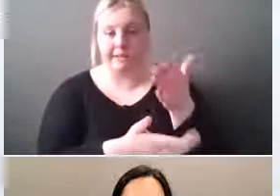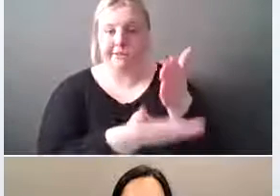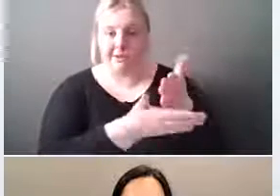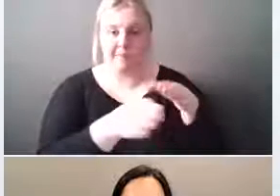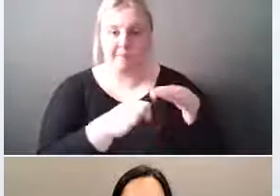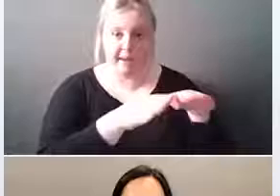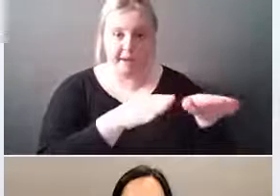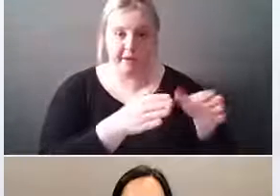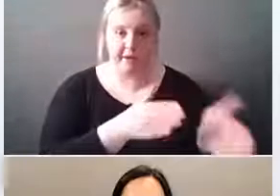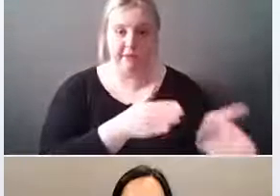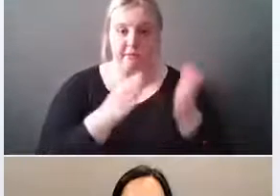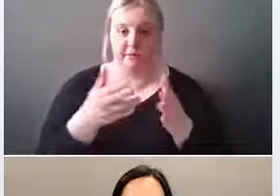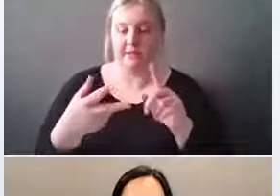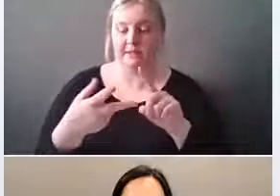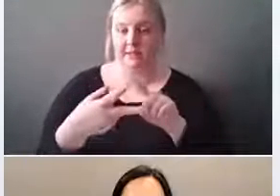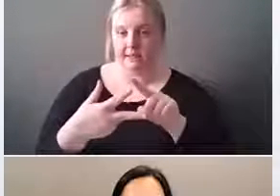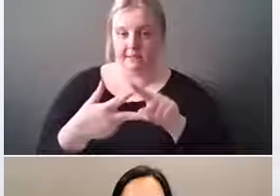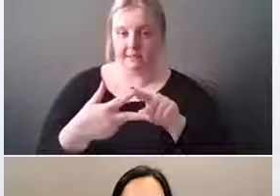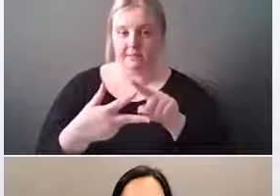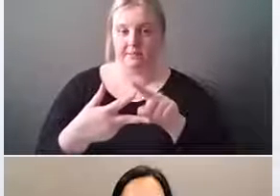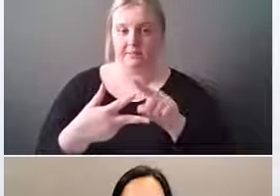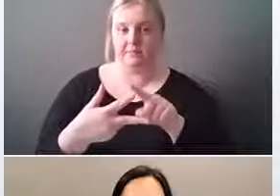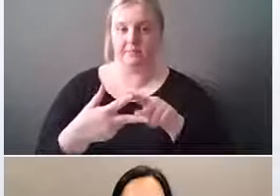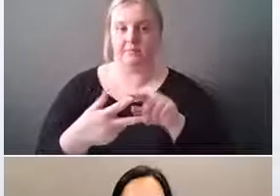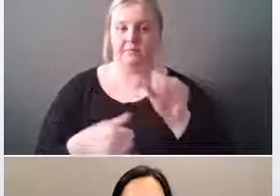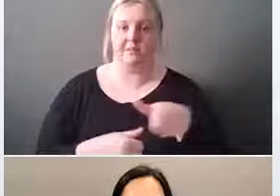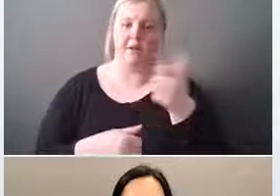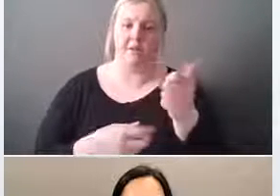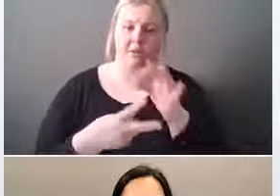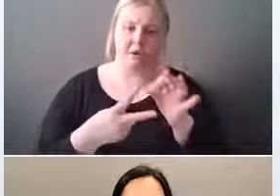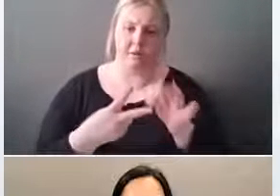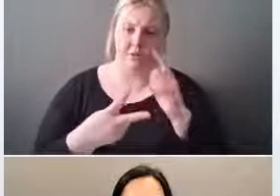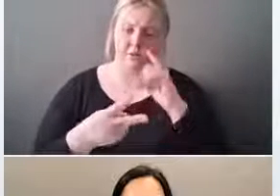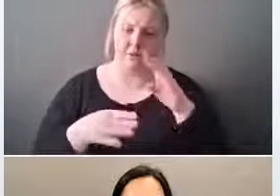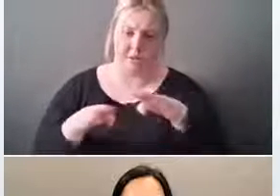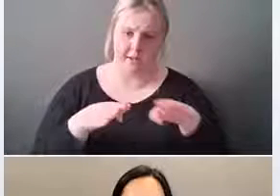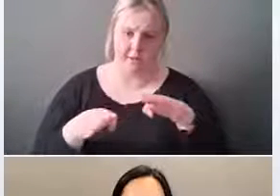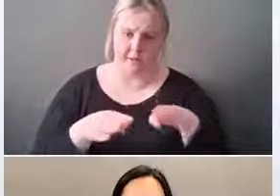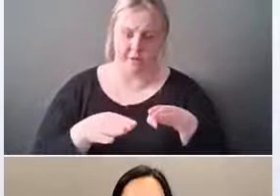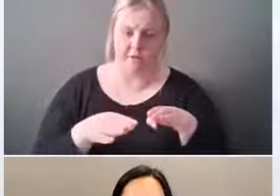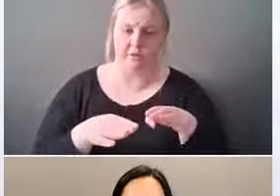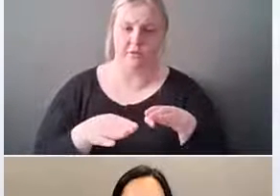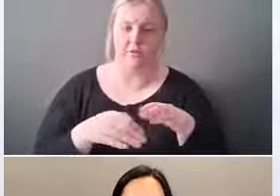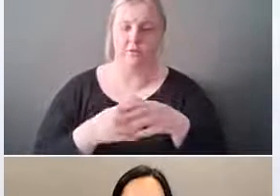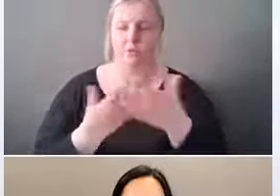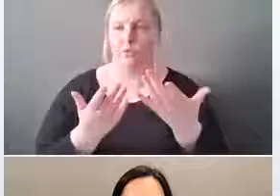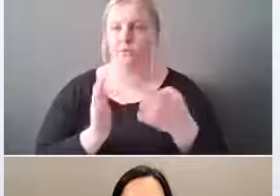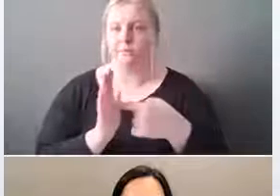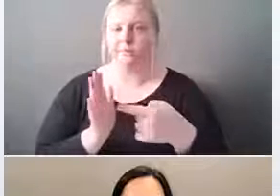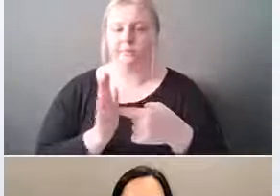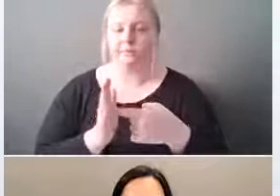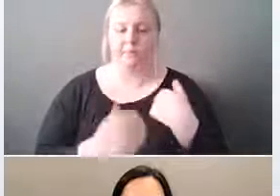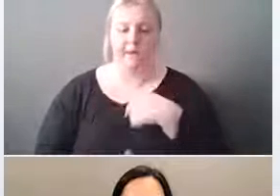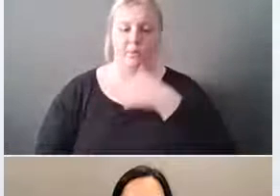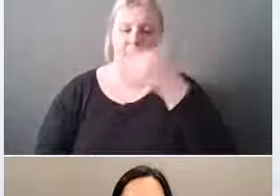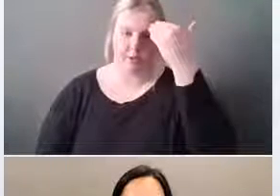The second section is alternatives to bullying behaviors. So we know from the